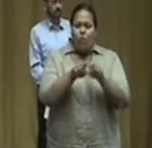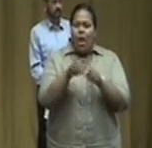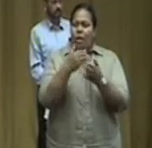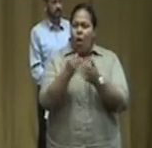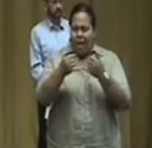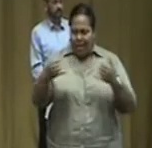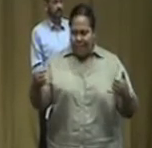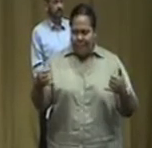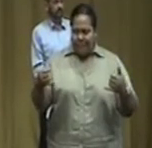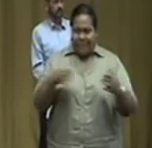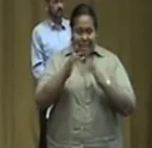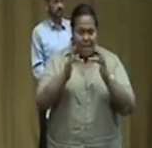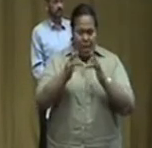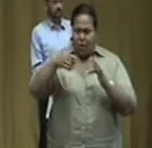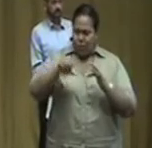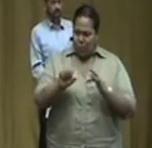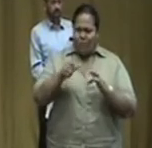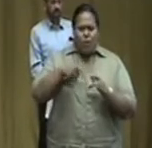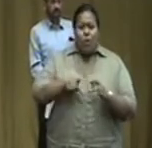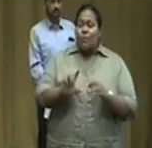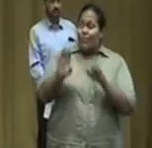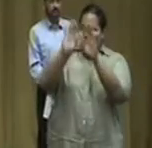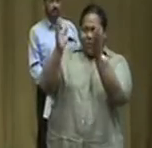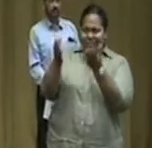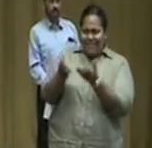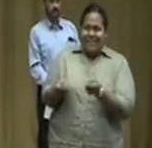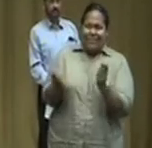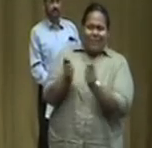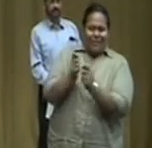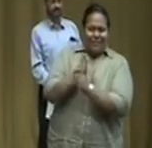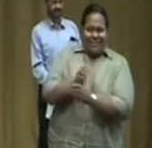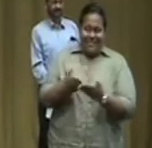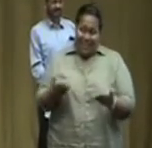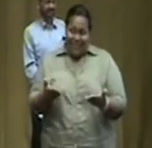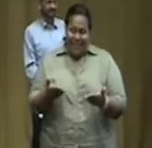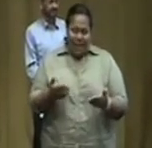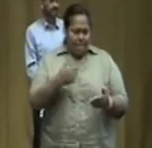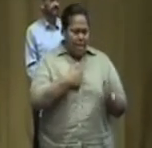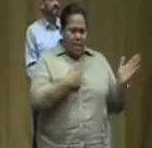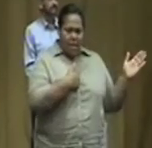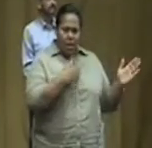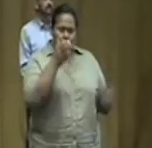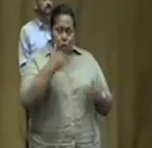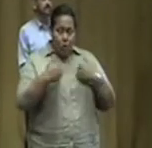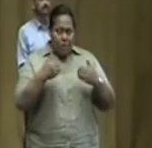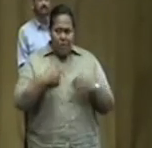future careers in a world that is perhaps a little different from when I was at uni. Yeah.